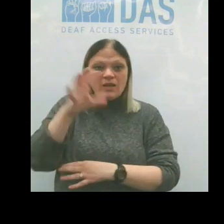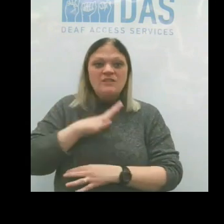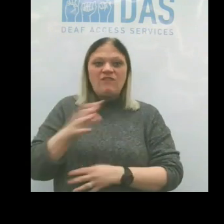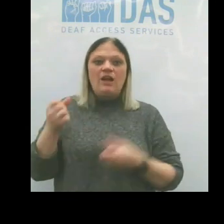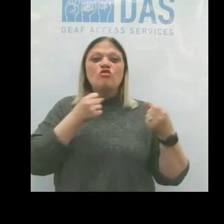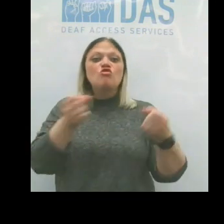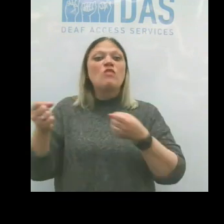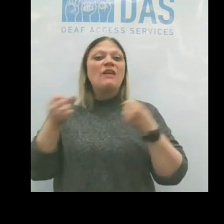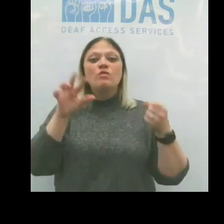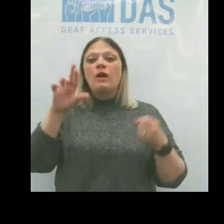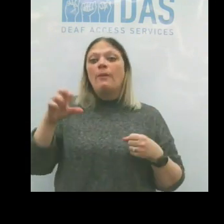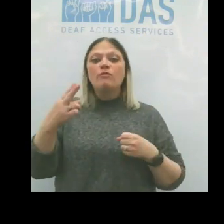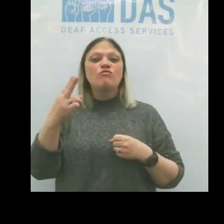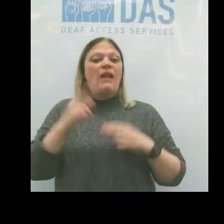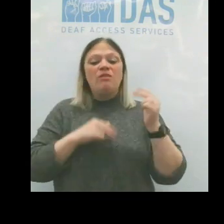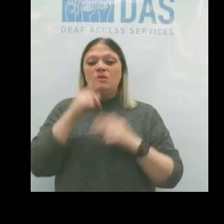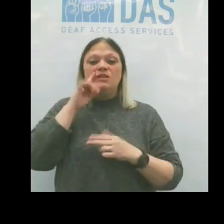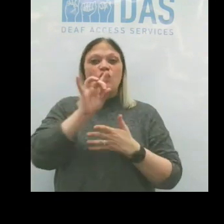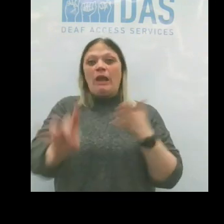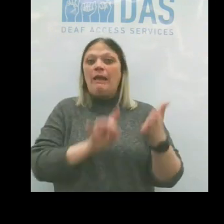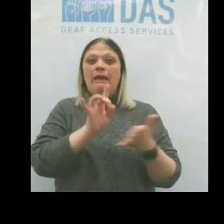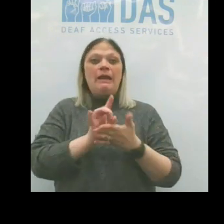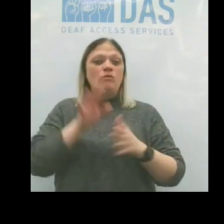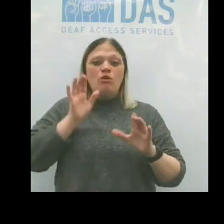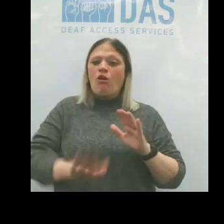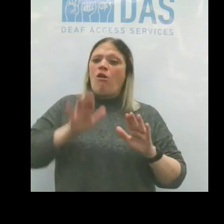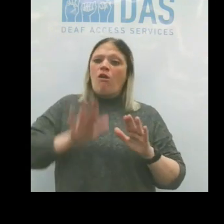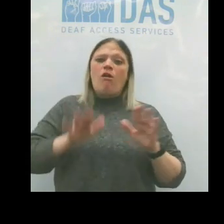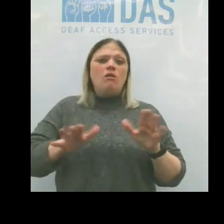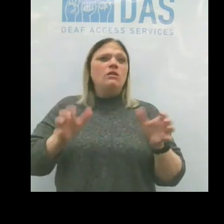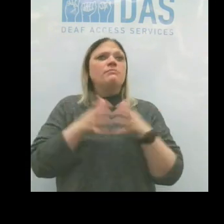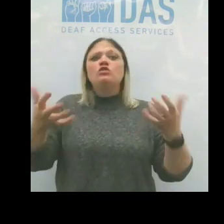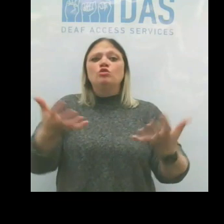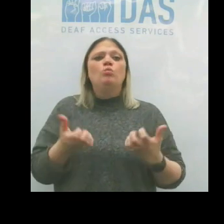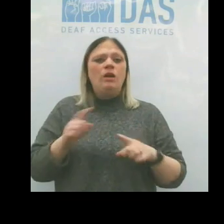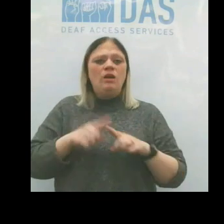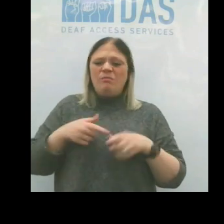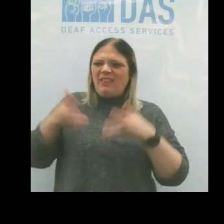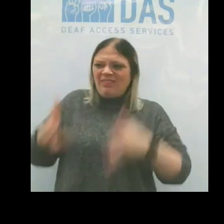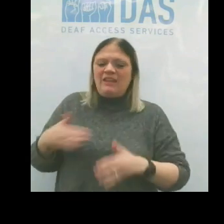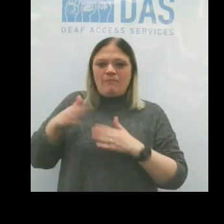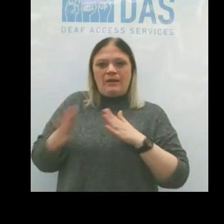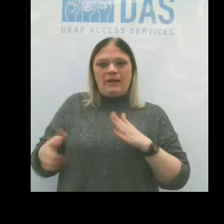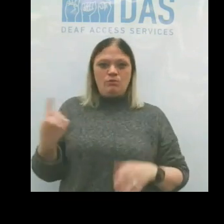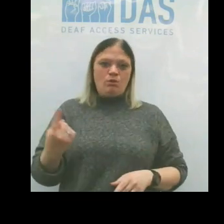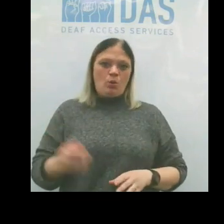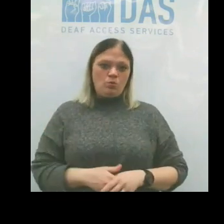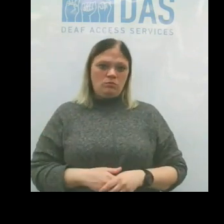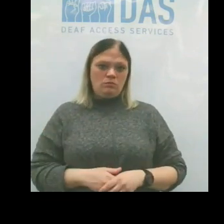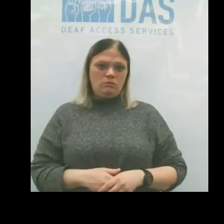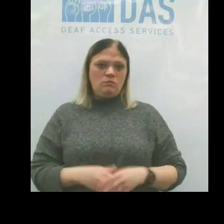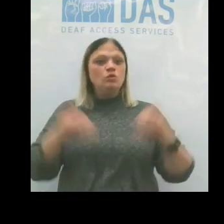drive around the Rath building for 8 hours in a row. Honk as many horns as you want, but leave my neighbors out of it. With that, we'll open it up to